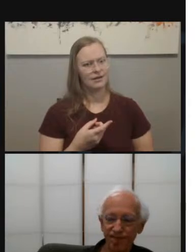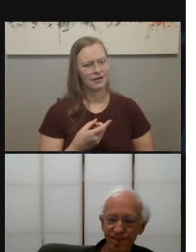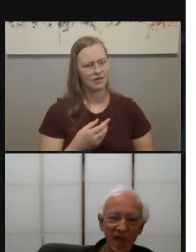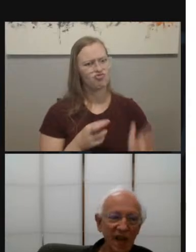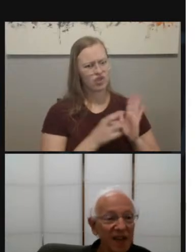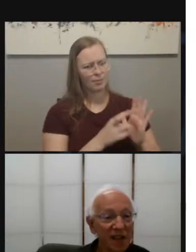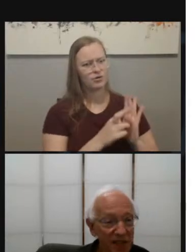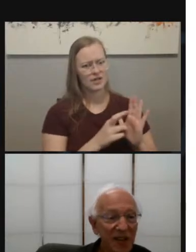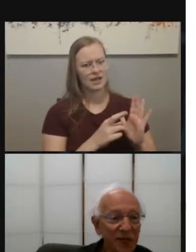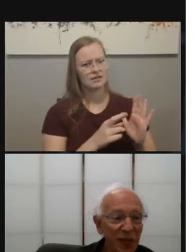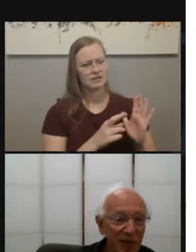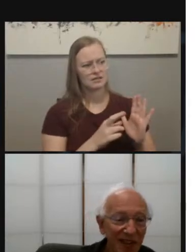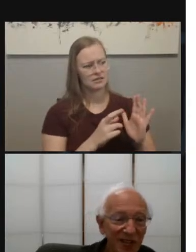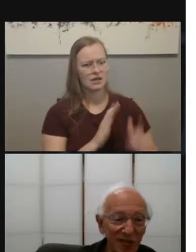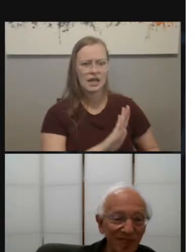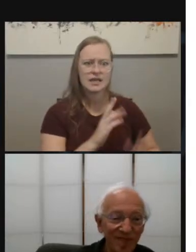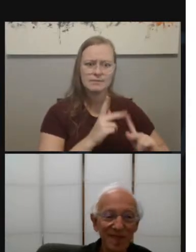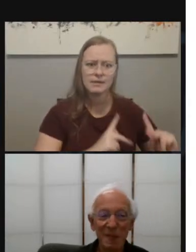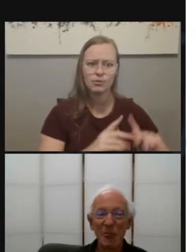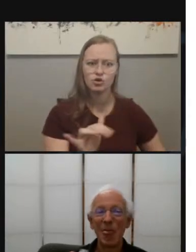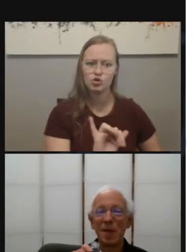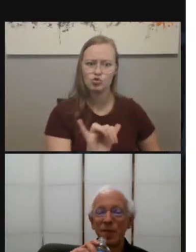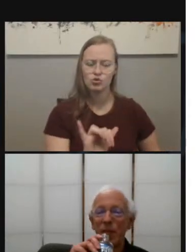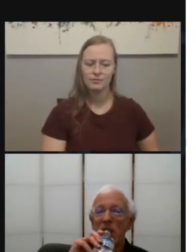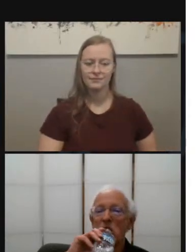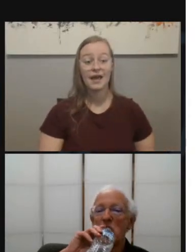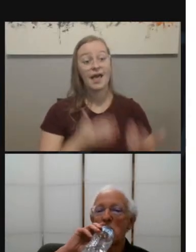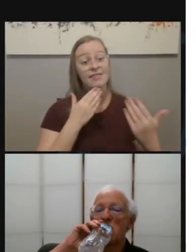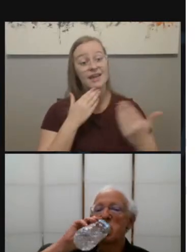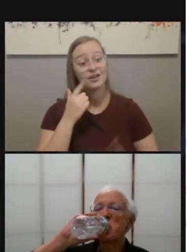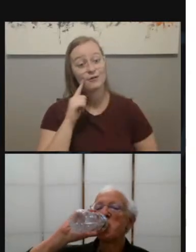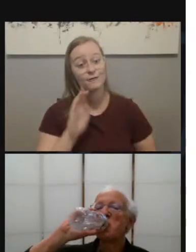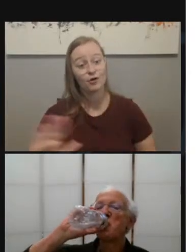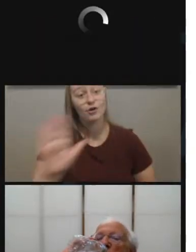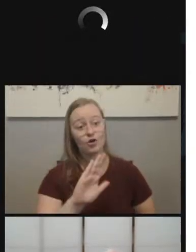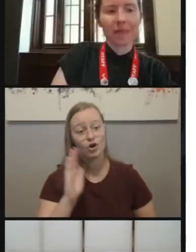people. Thank you for your attention.